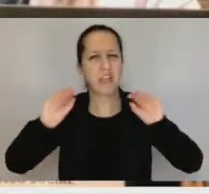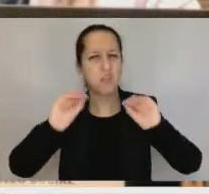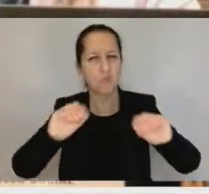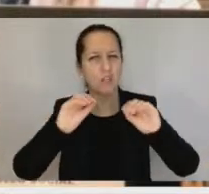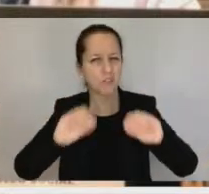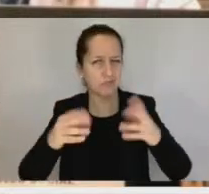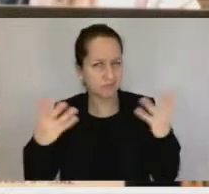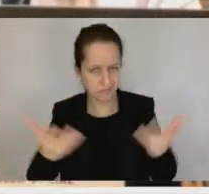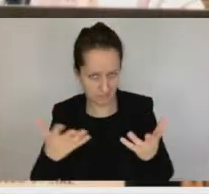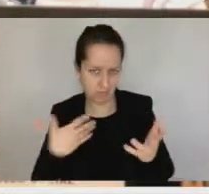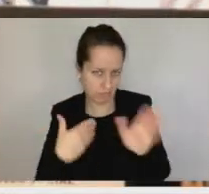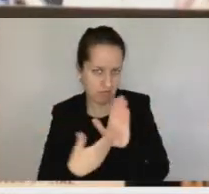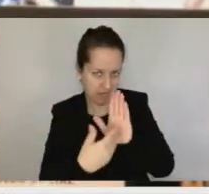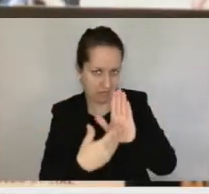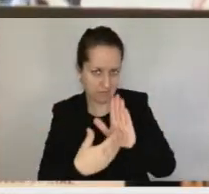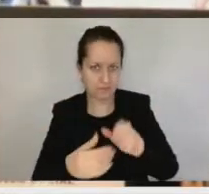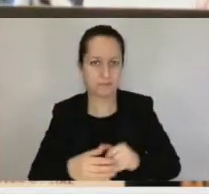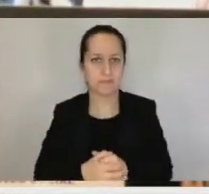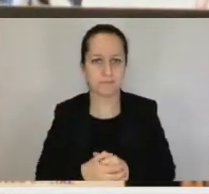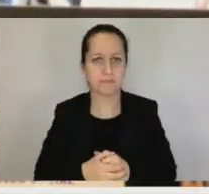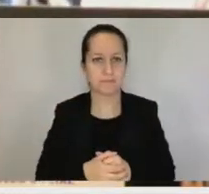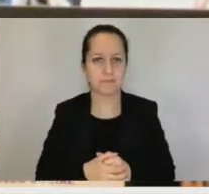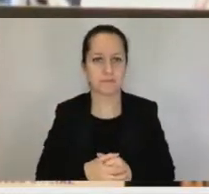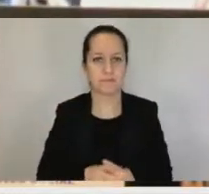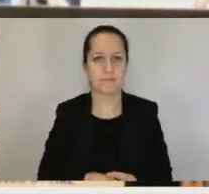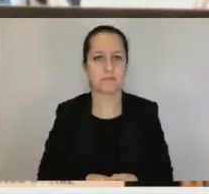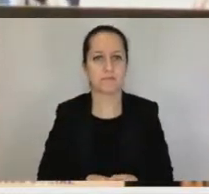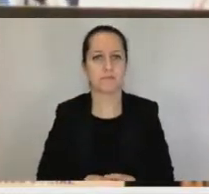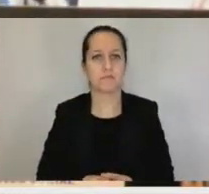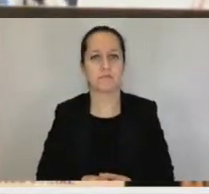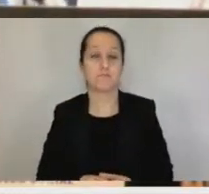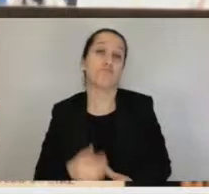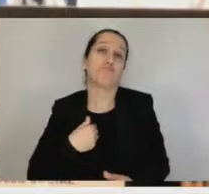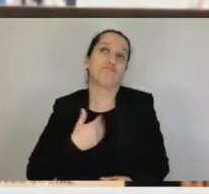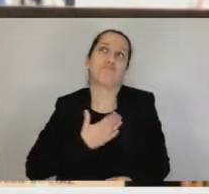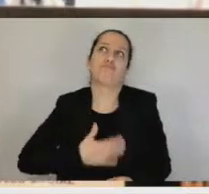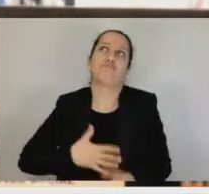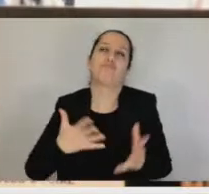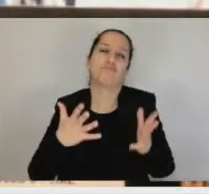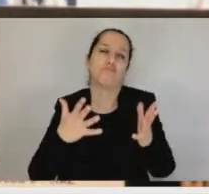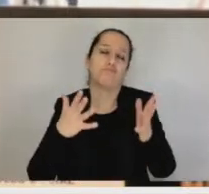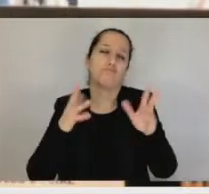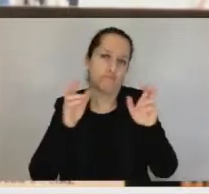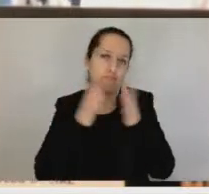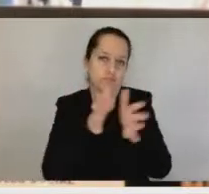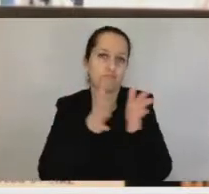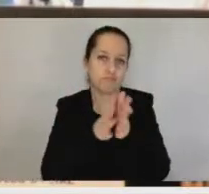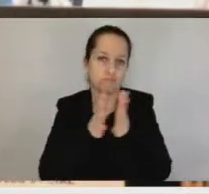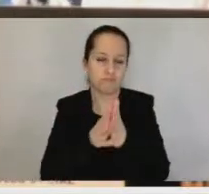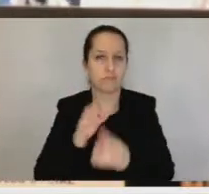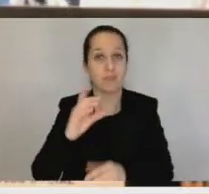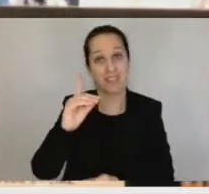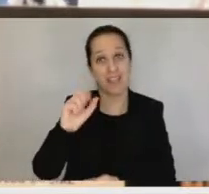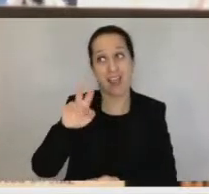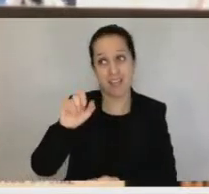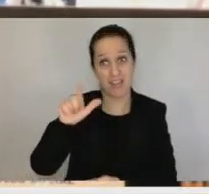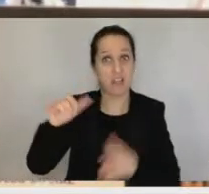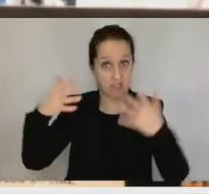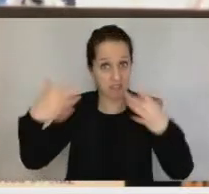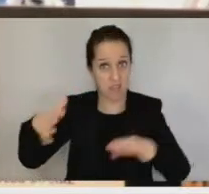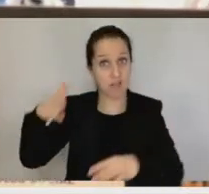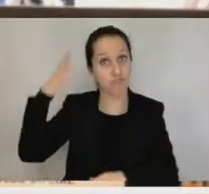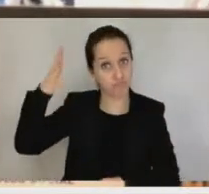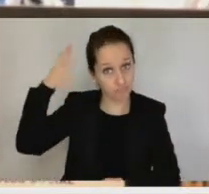an example. School segregation is a good example of something that I would like to tease out more